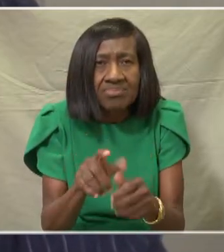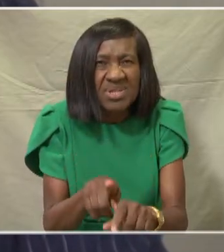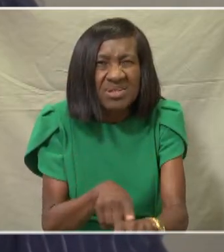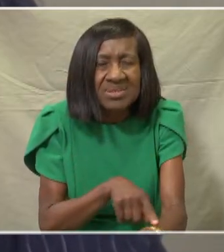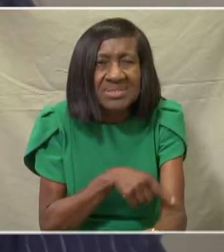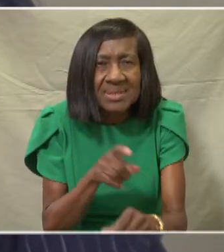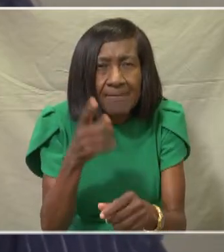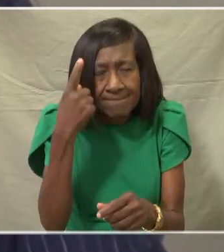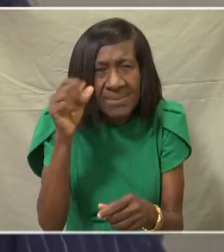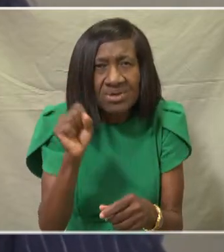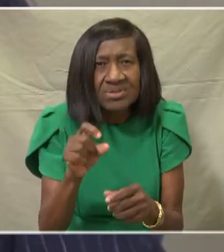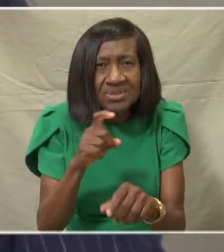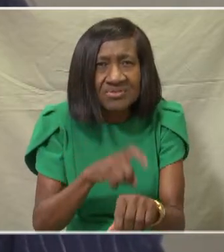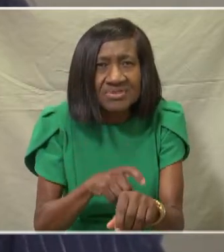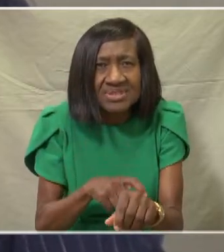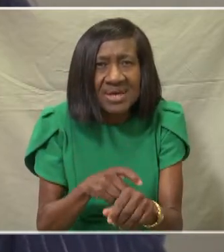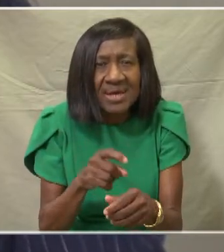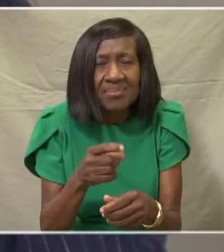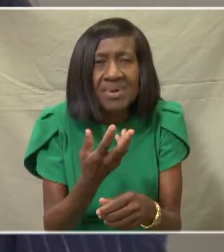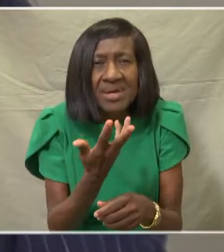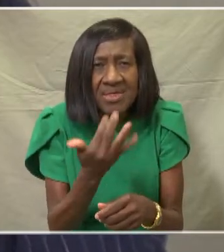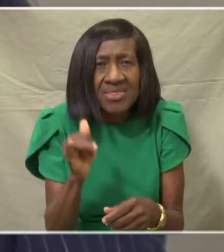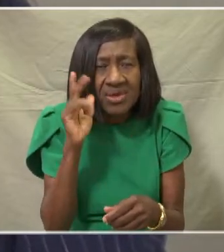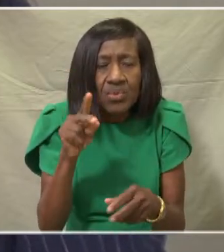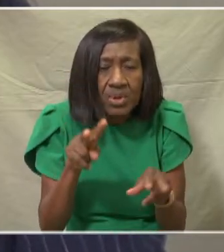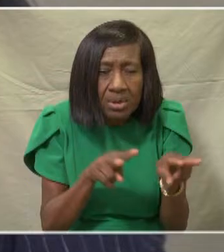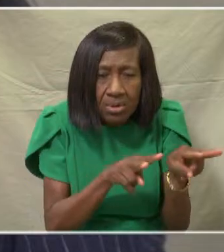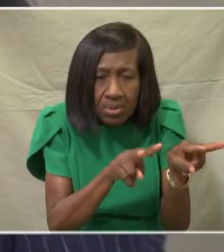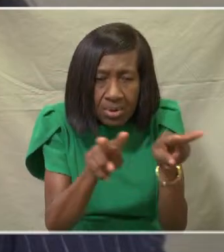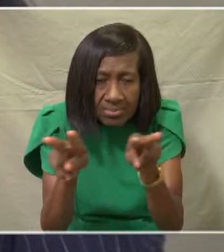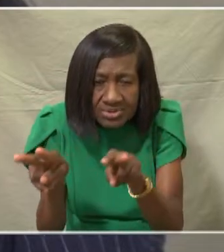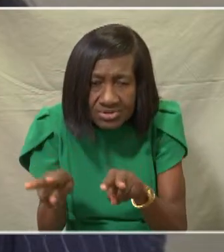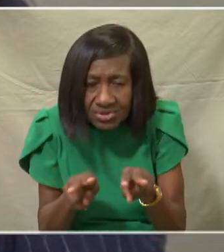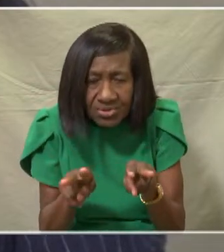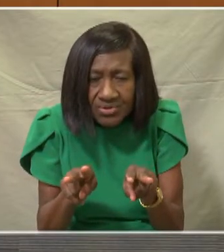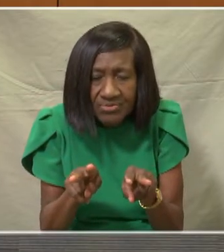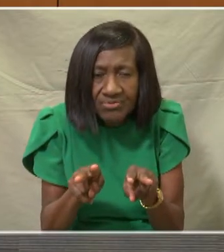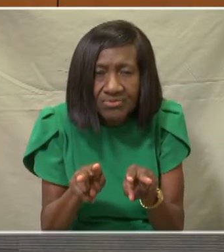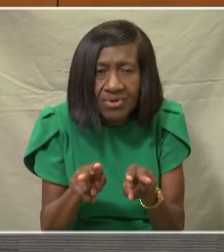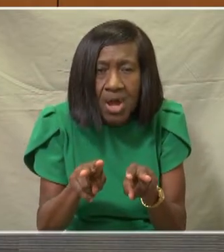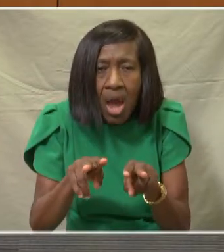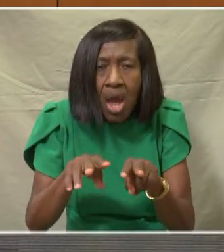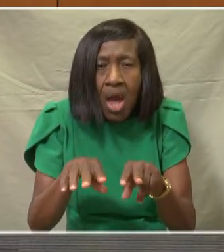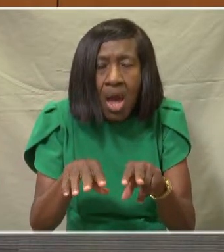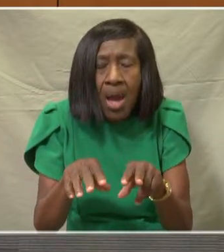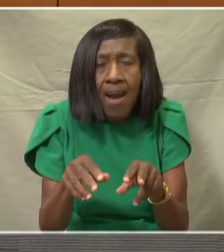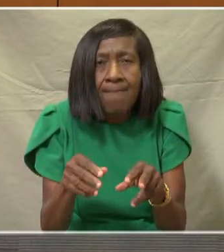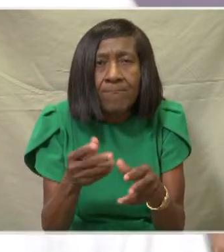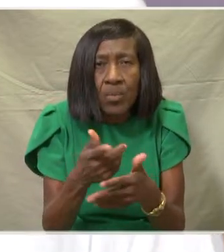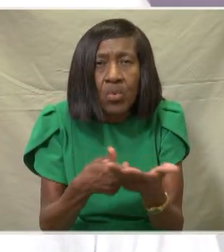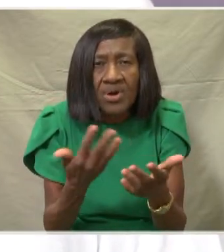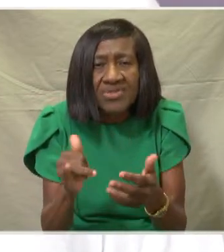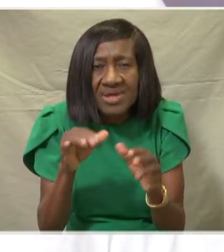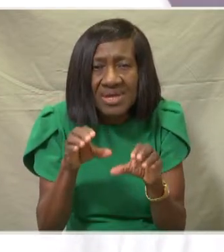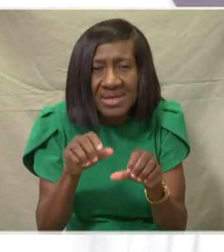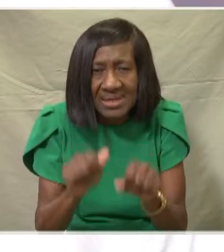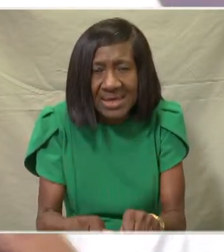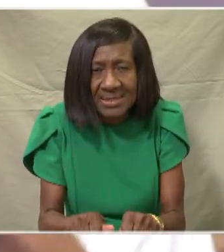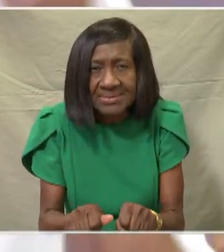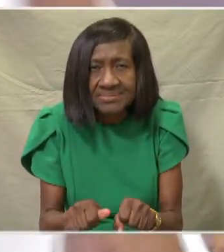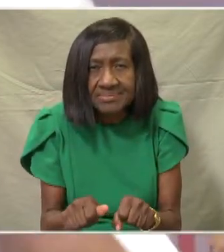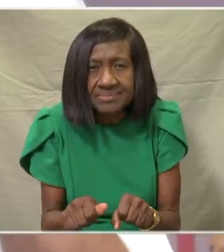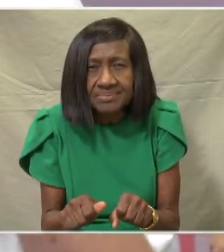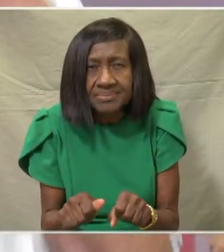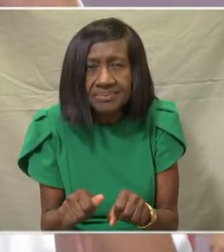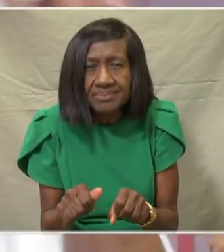we'll observe as much as we can. Okay. Moving on to, not dissimilar actually, because it's really about